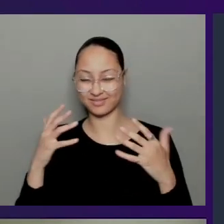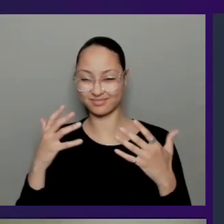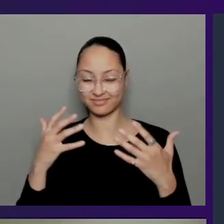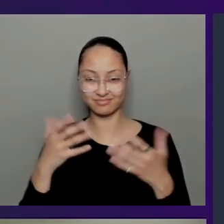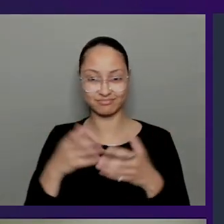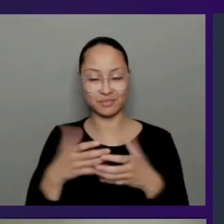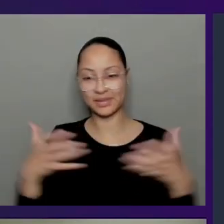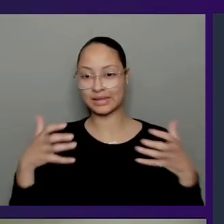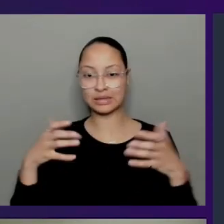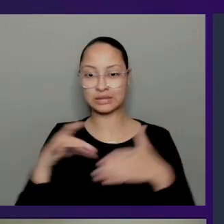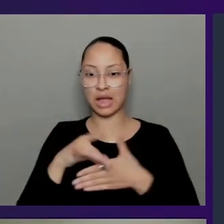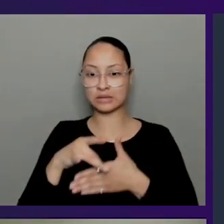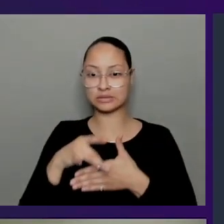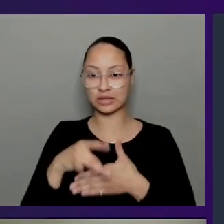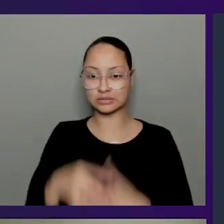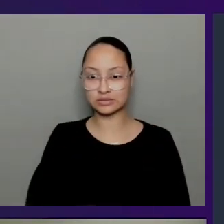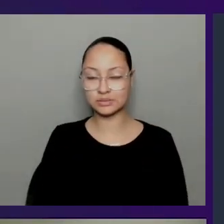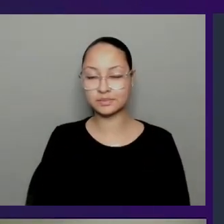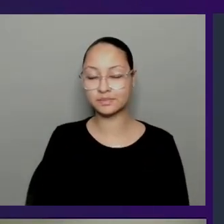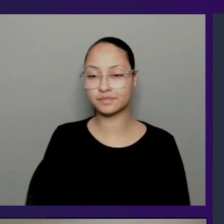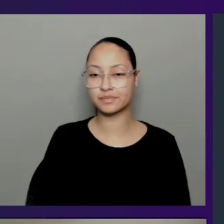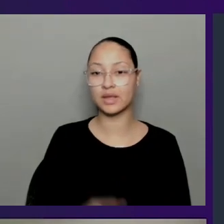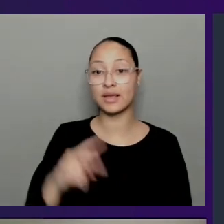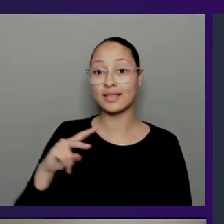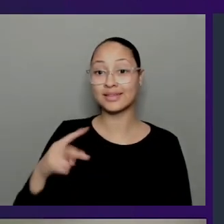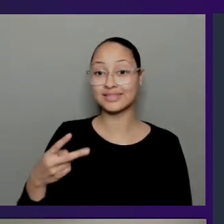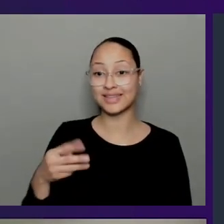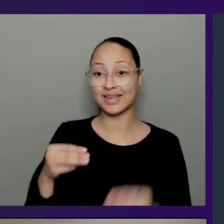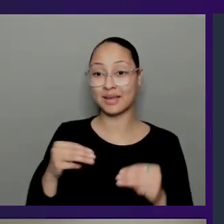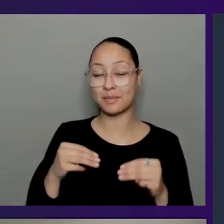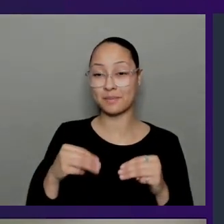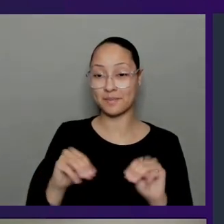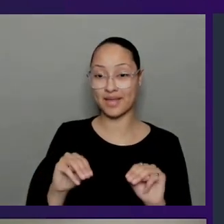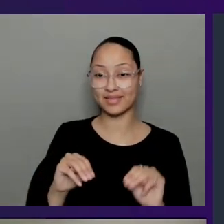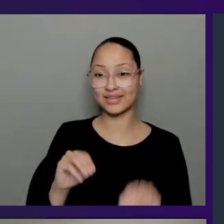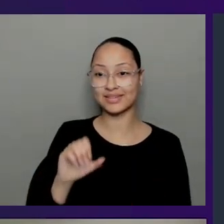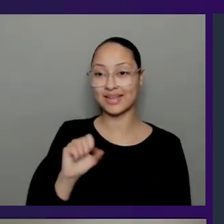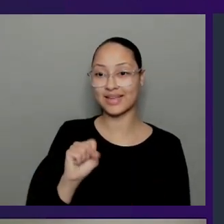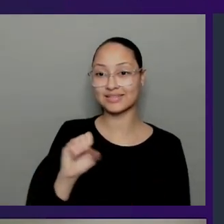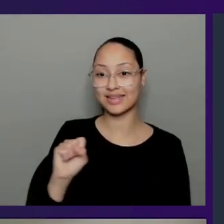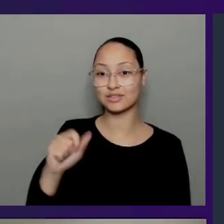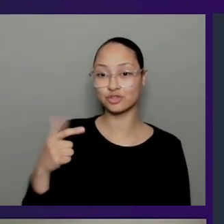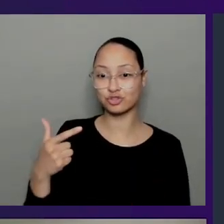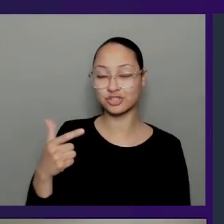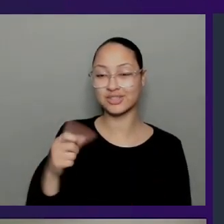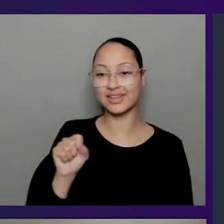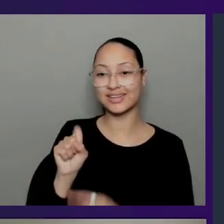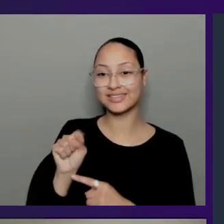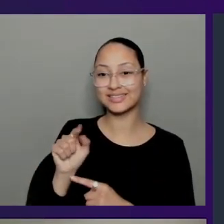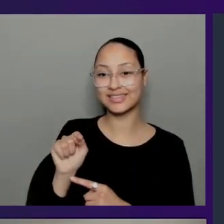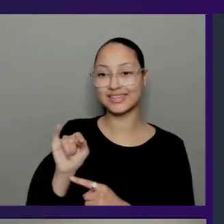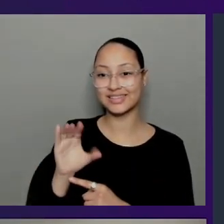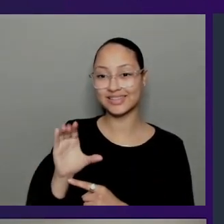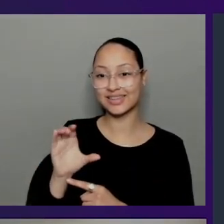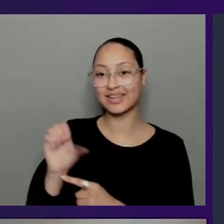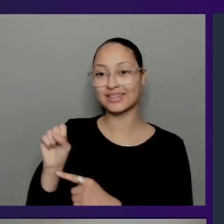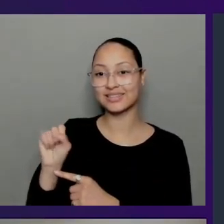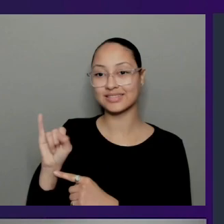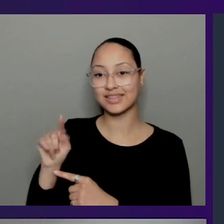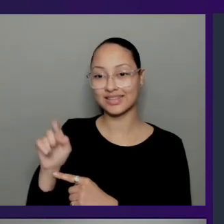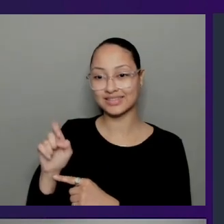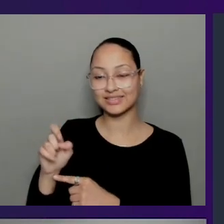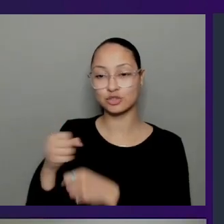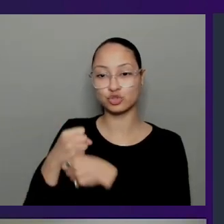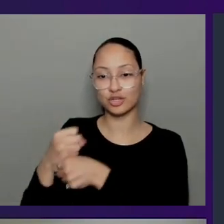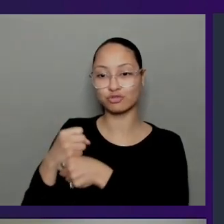the second method we have is SSG, or static site generation, and this was very much popularized by something called